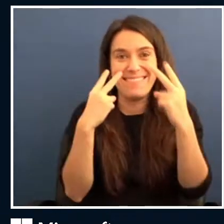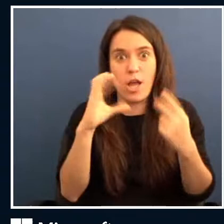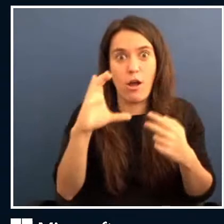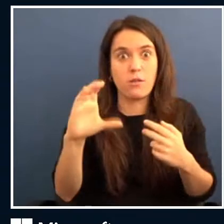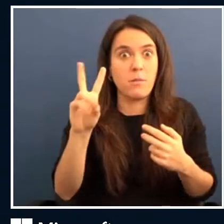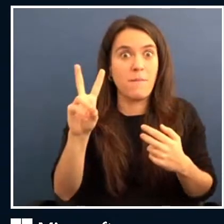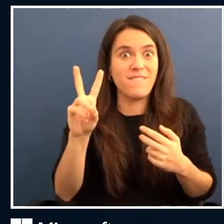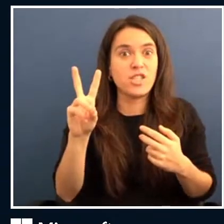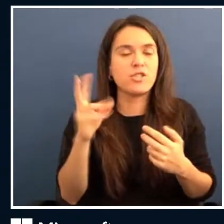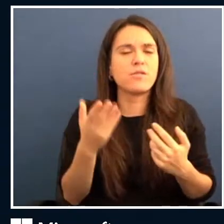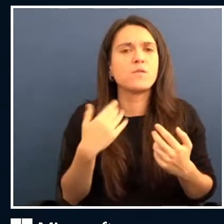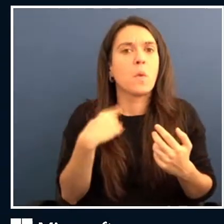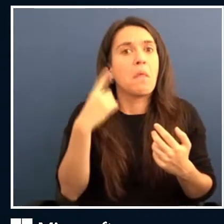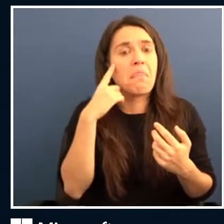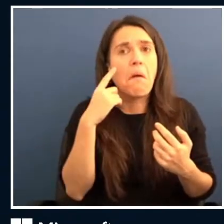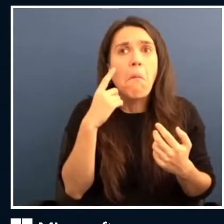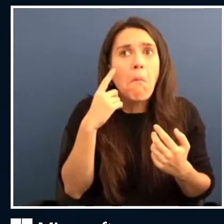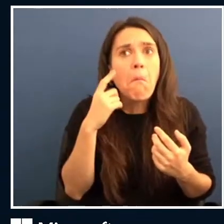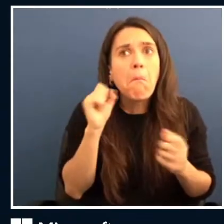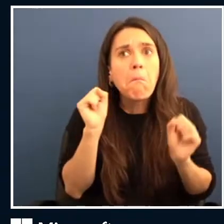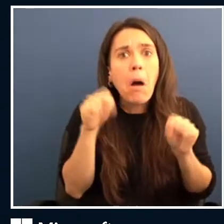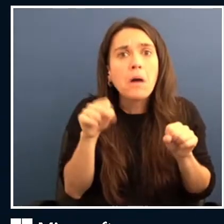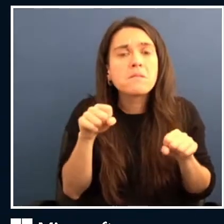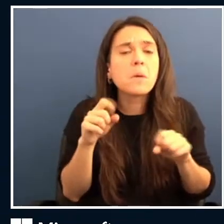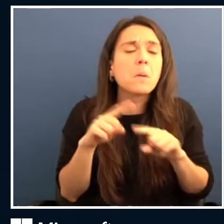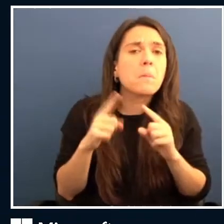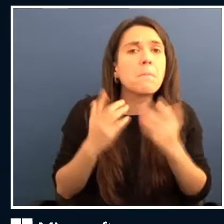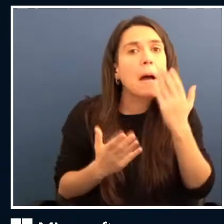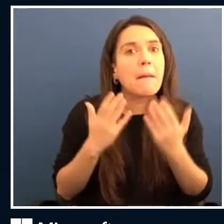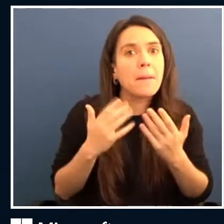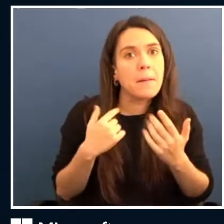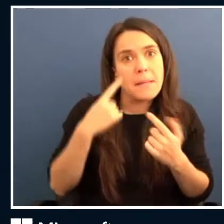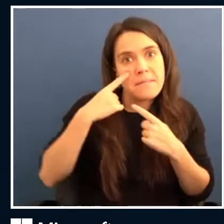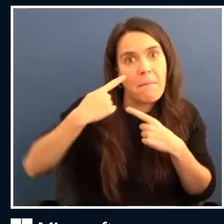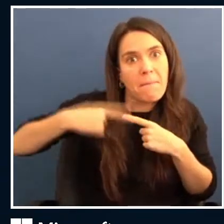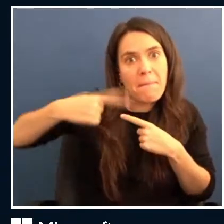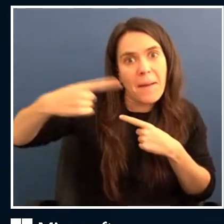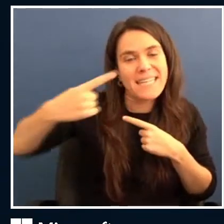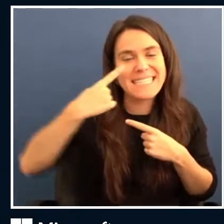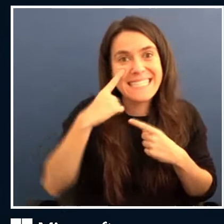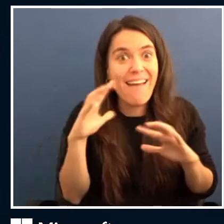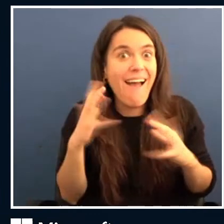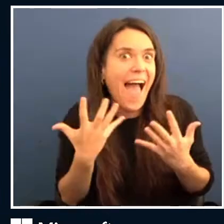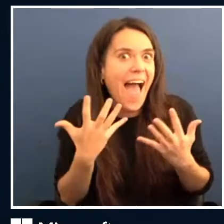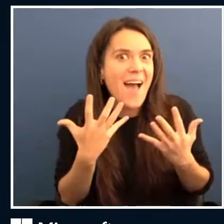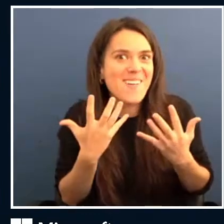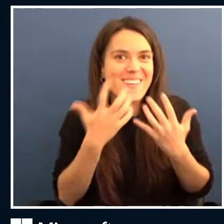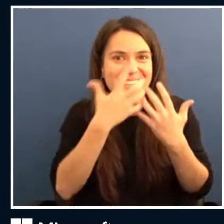definitely possible, but that's like more experimentation on my part to figure out how